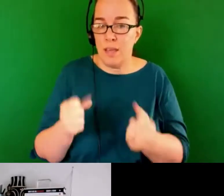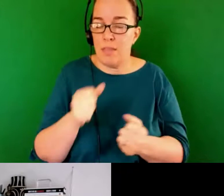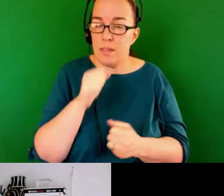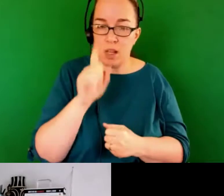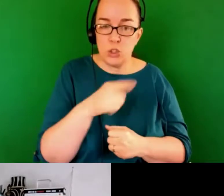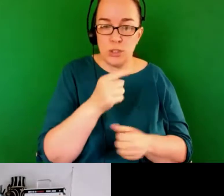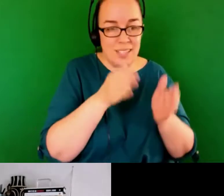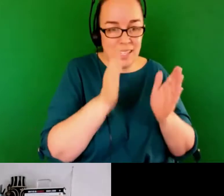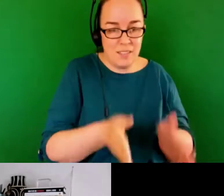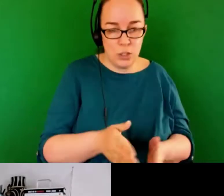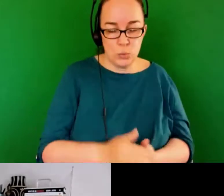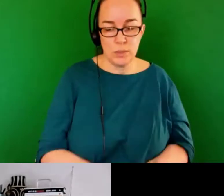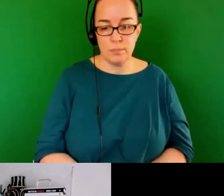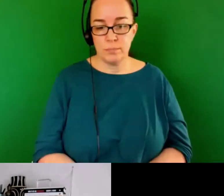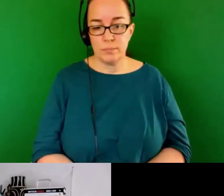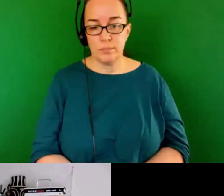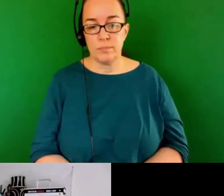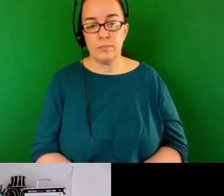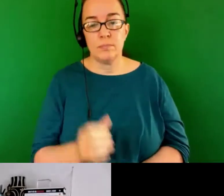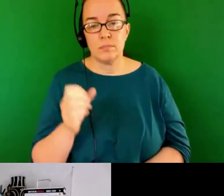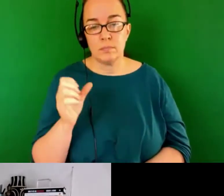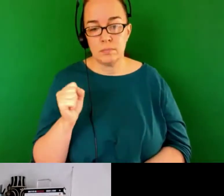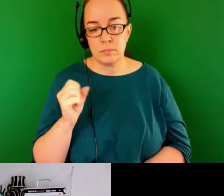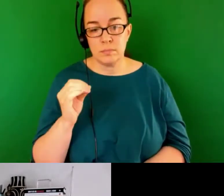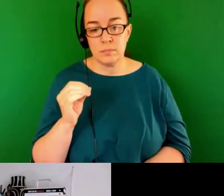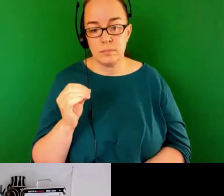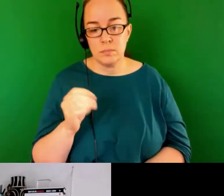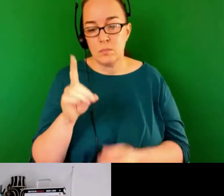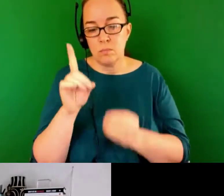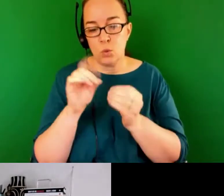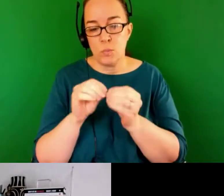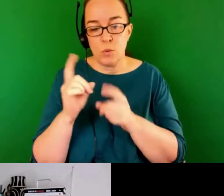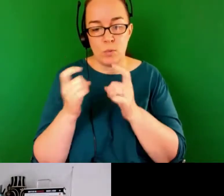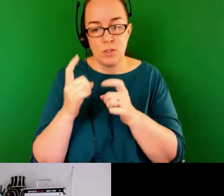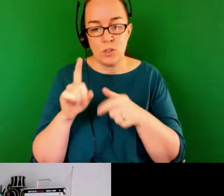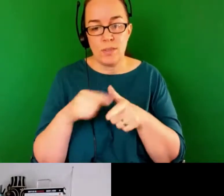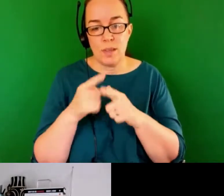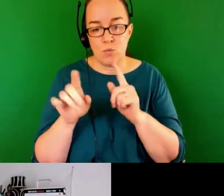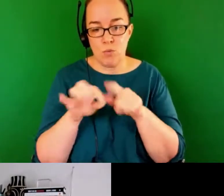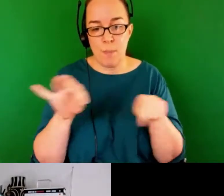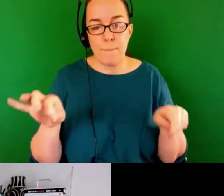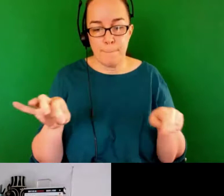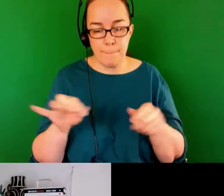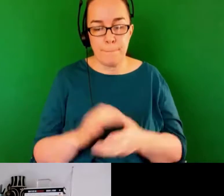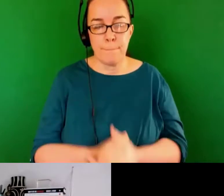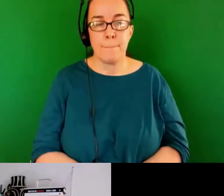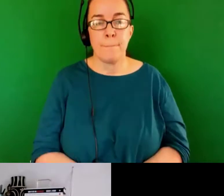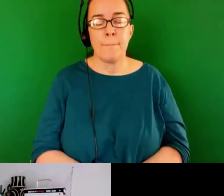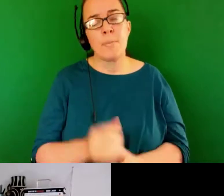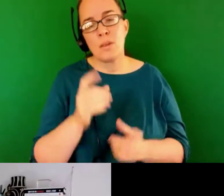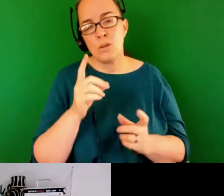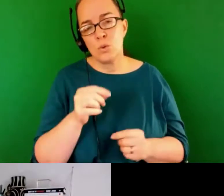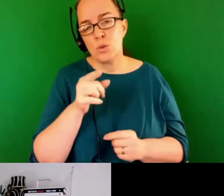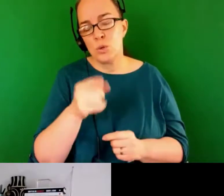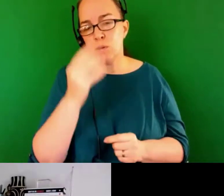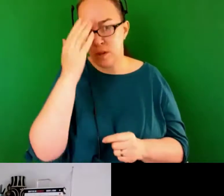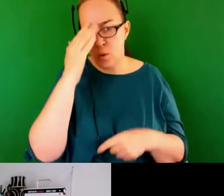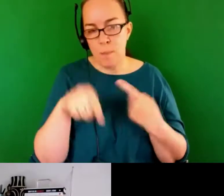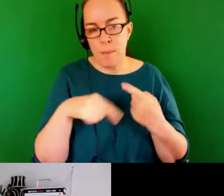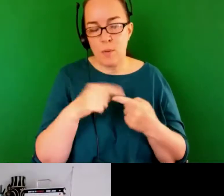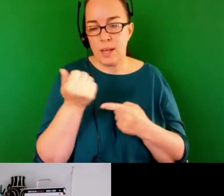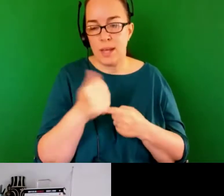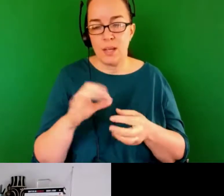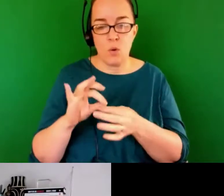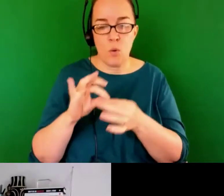All right. So we'll take one more question and then we'll wrap up. Do you know about any